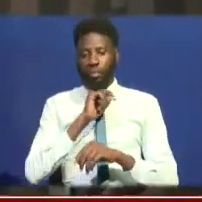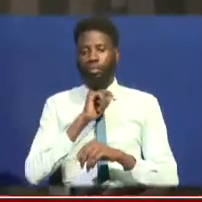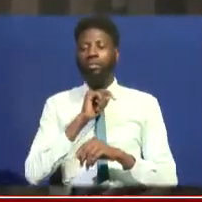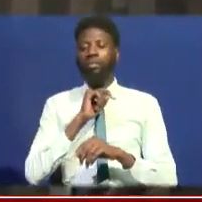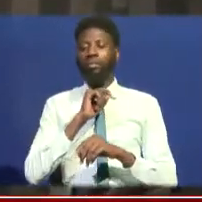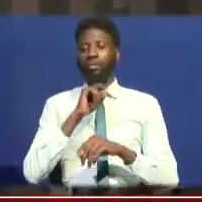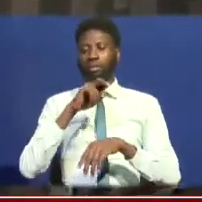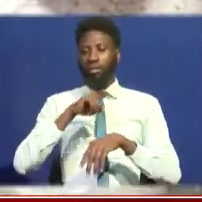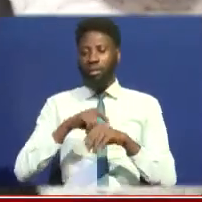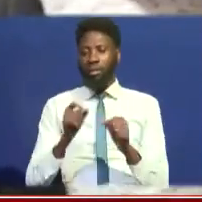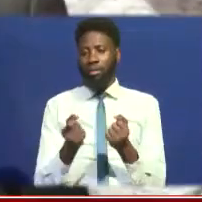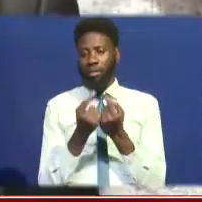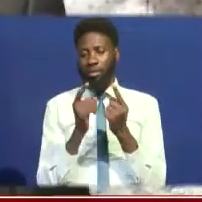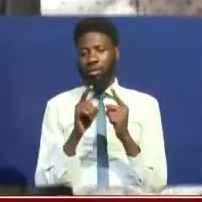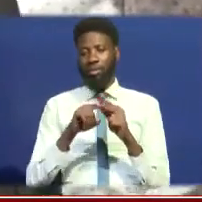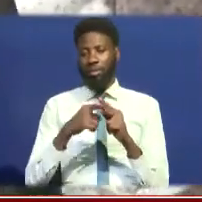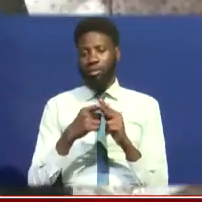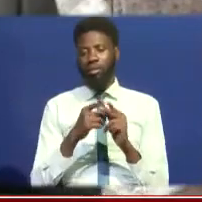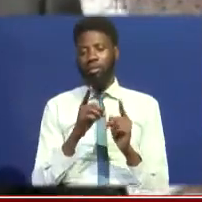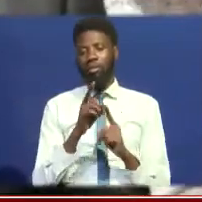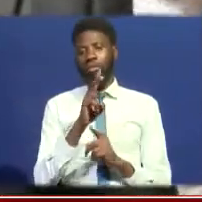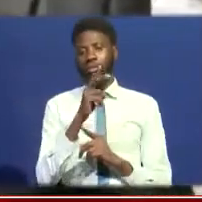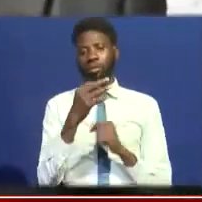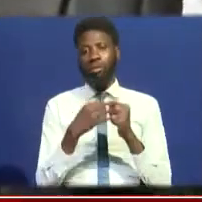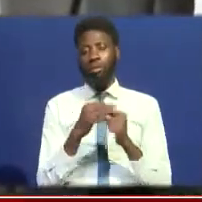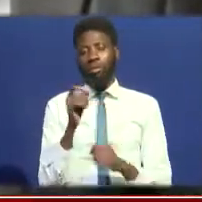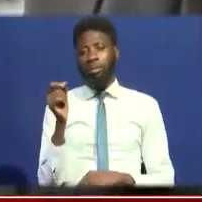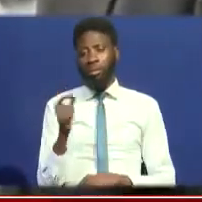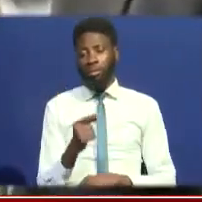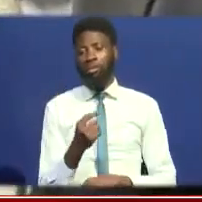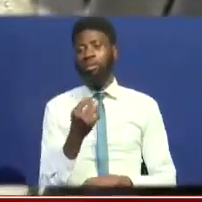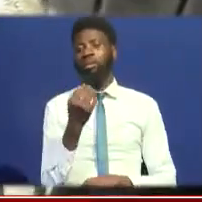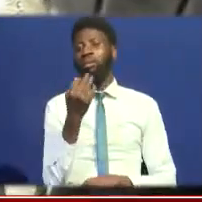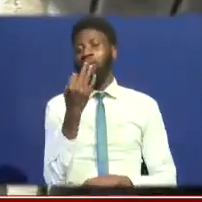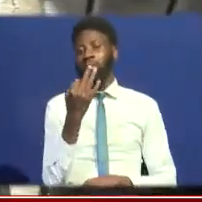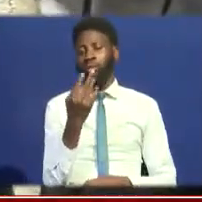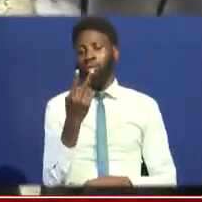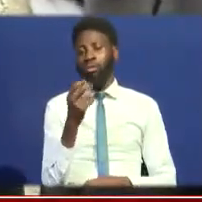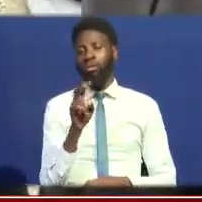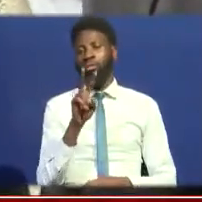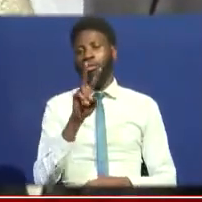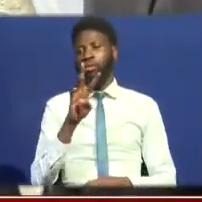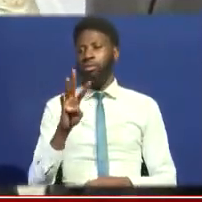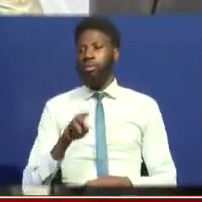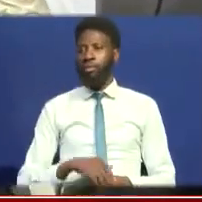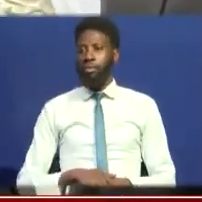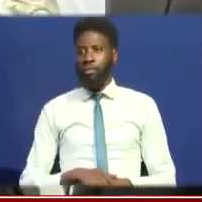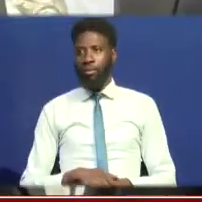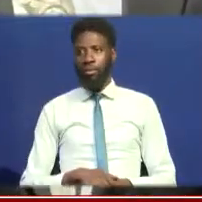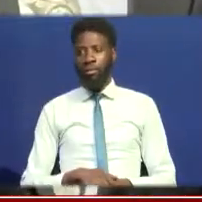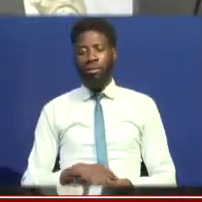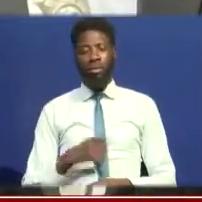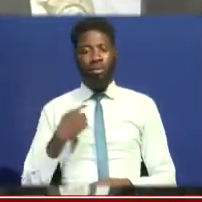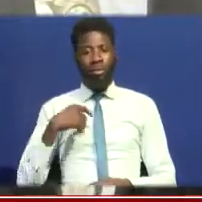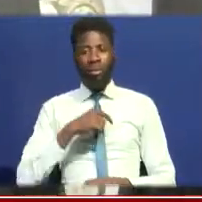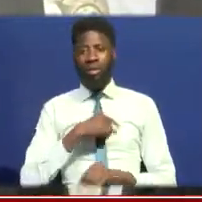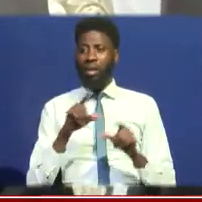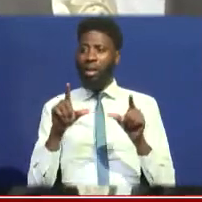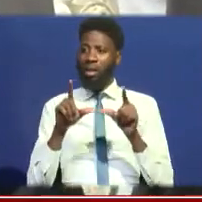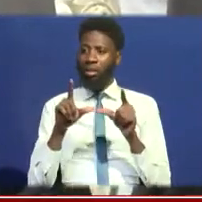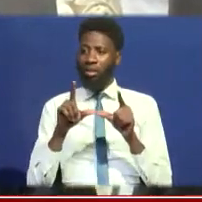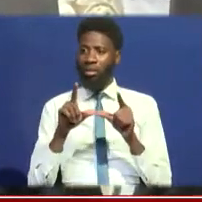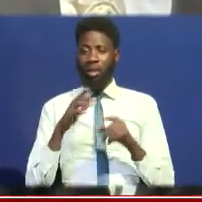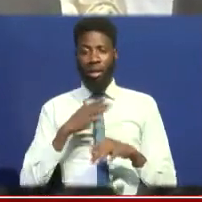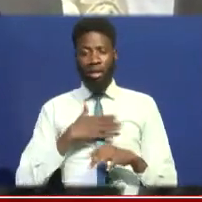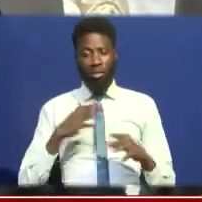March 2024. Government, in the current calendar year, we have already unified our license, as you have